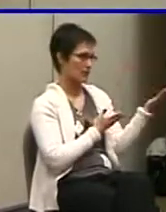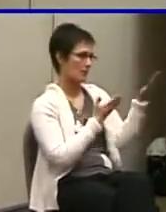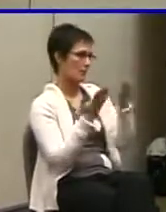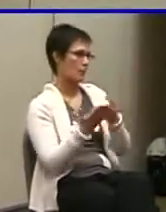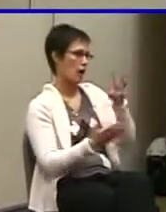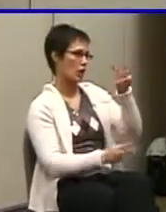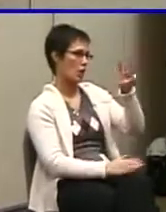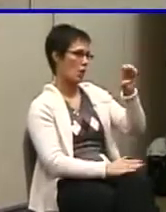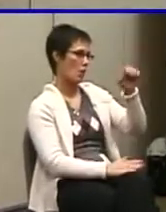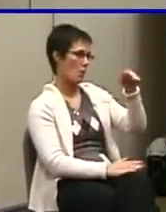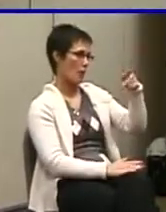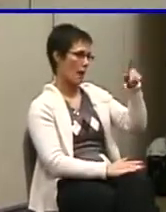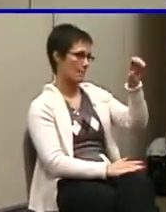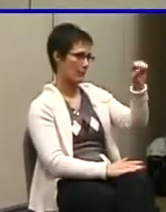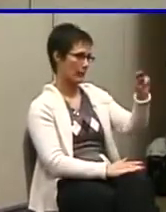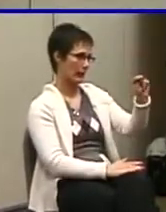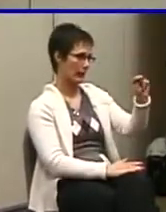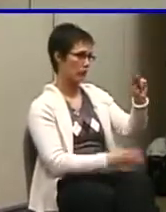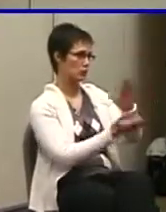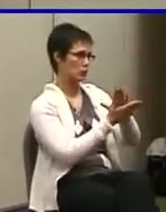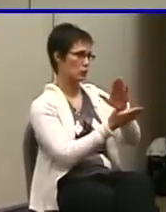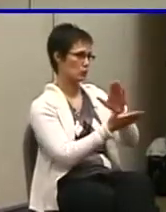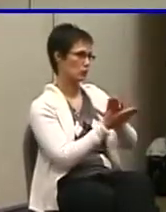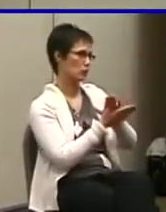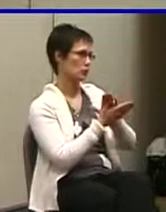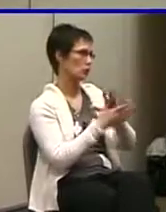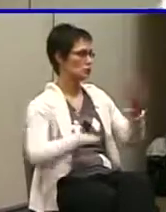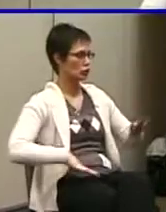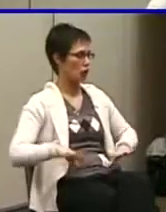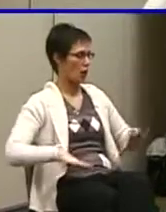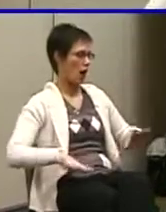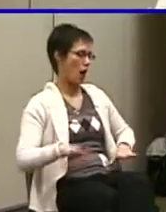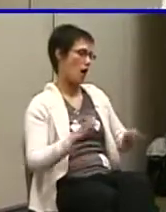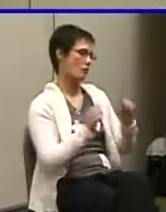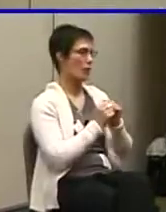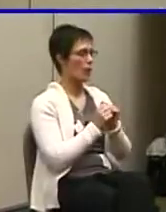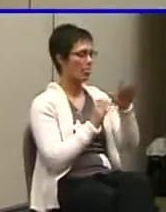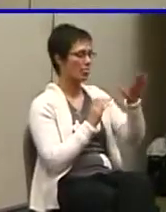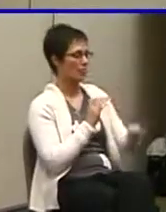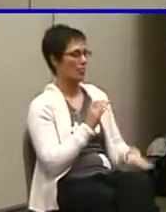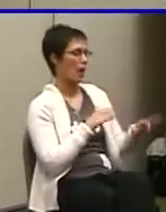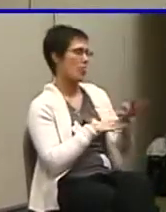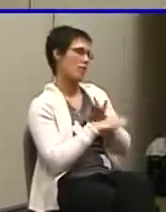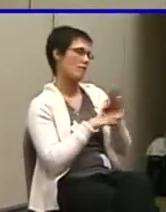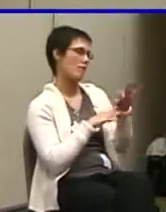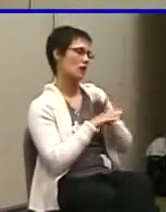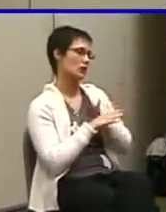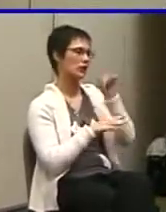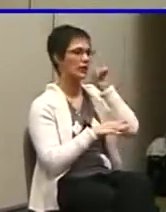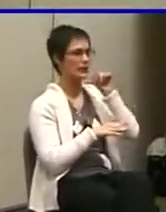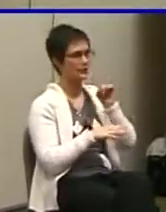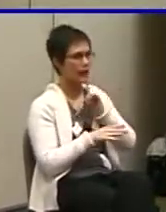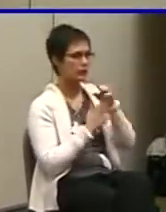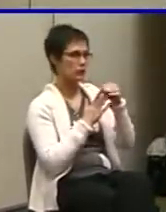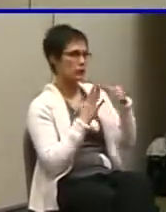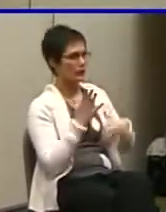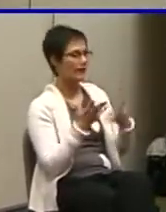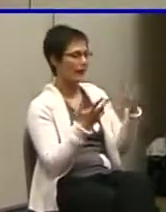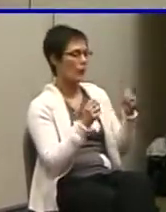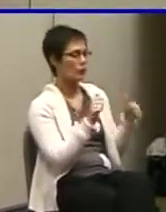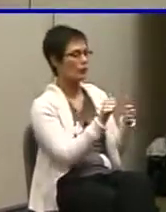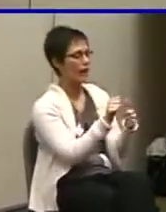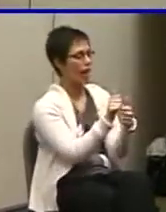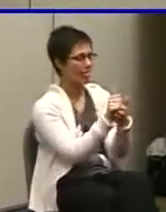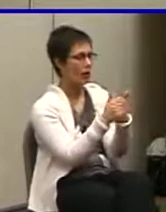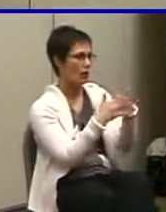first time, you know, show off, you know, with our deaf students that are a little low functioning, everything's about, you know, following what